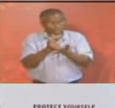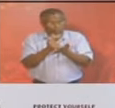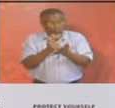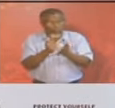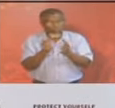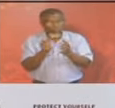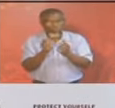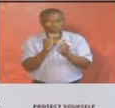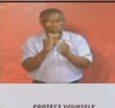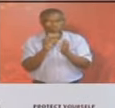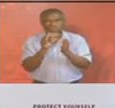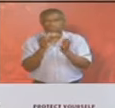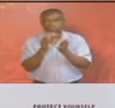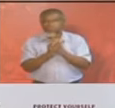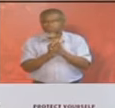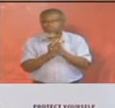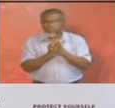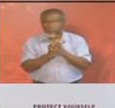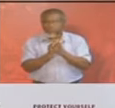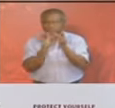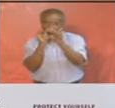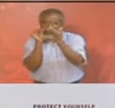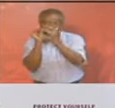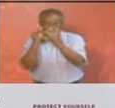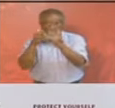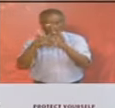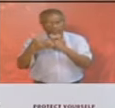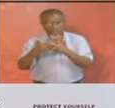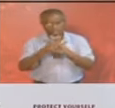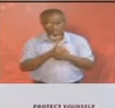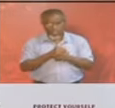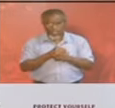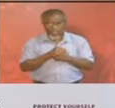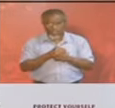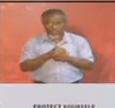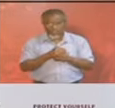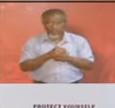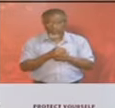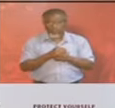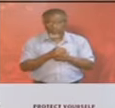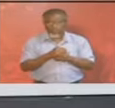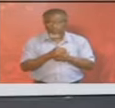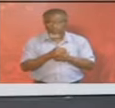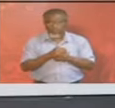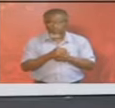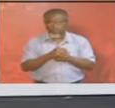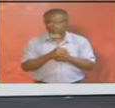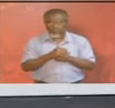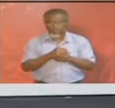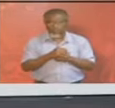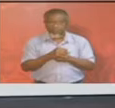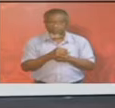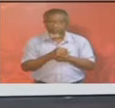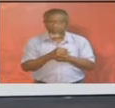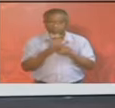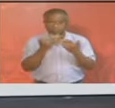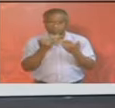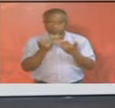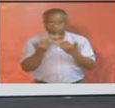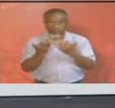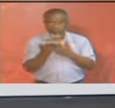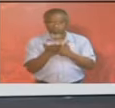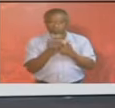I believe the first question was for Mr. Siram Singh. So let's go up to Mr. Siram Singh to respond to the first question, and we come back